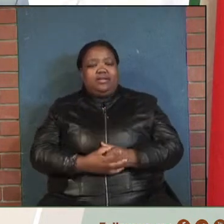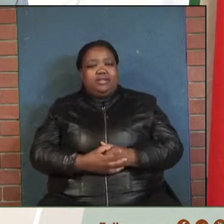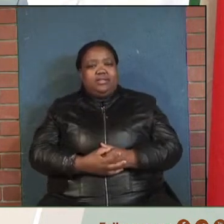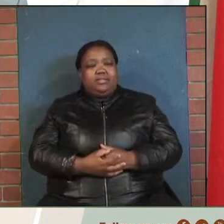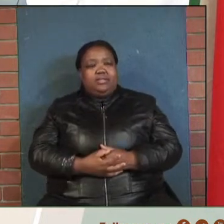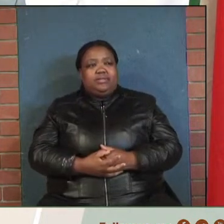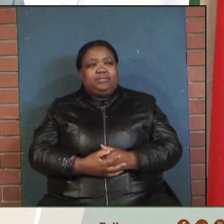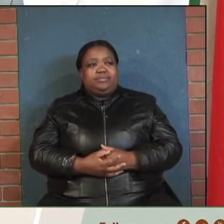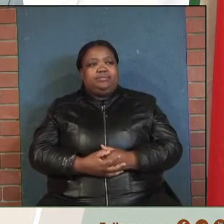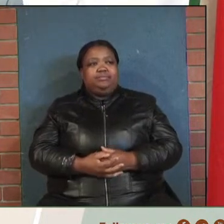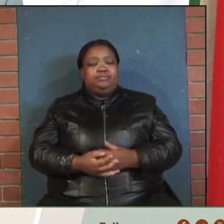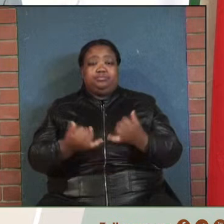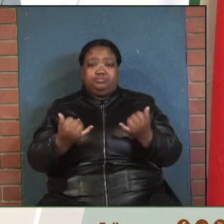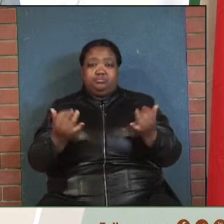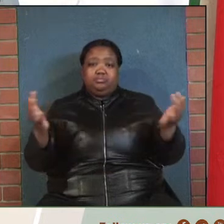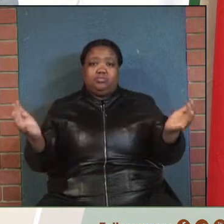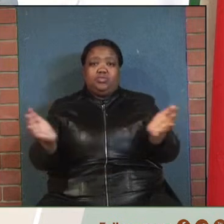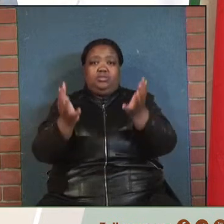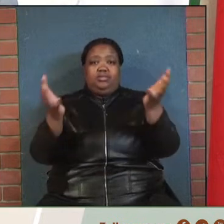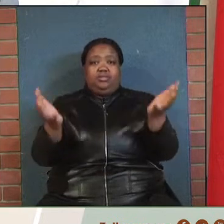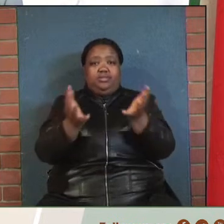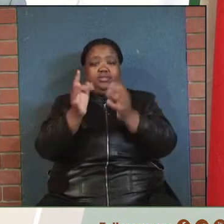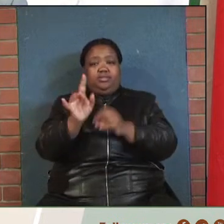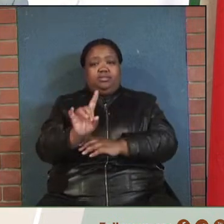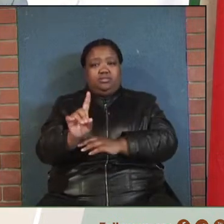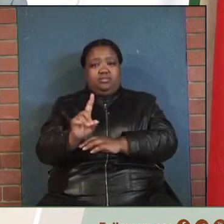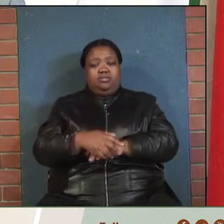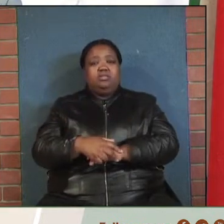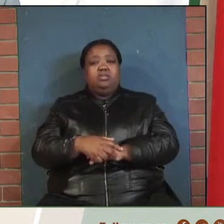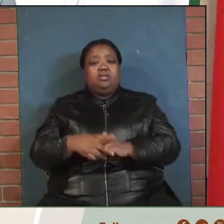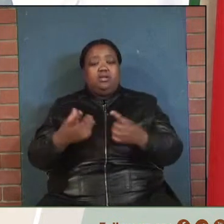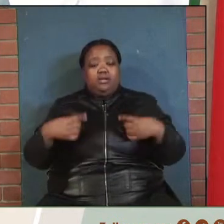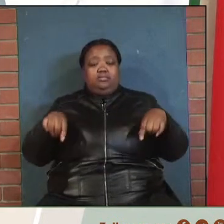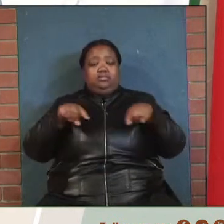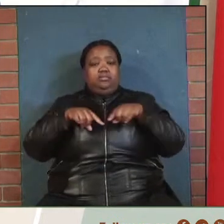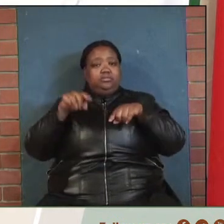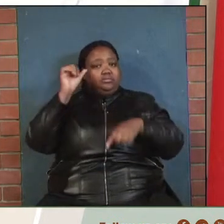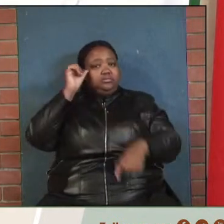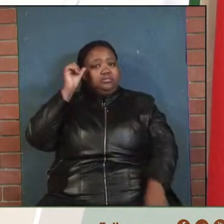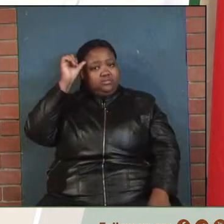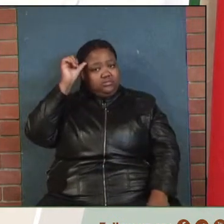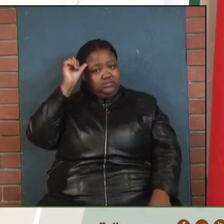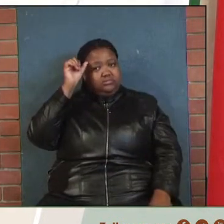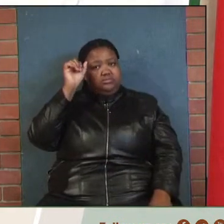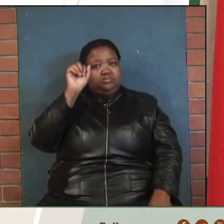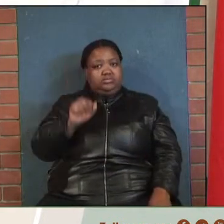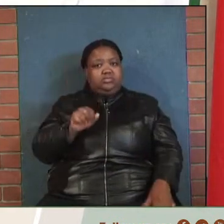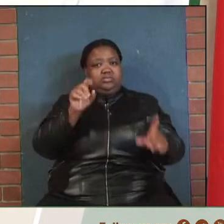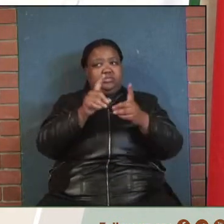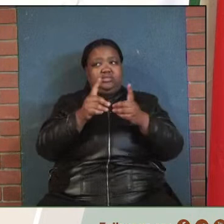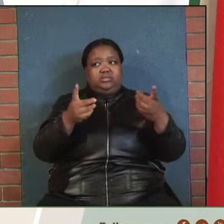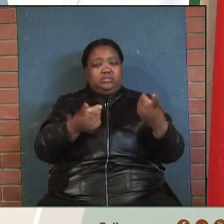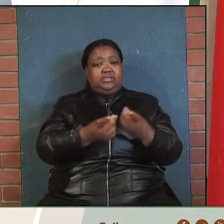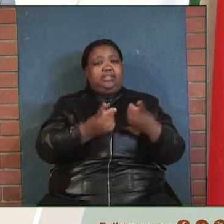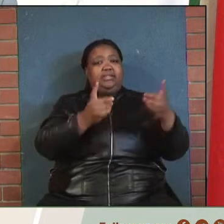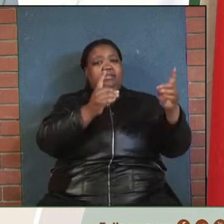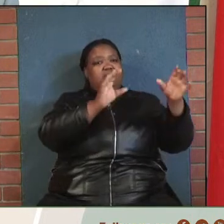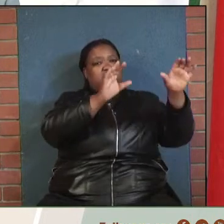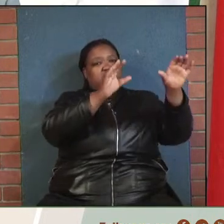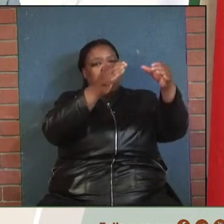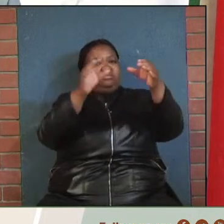I also encourage us as adults and various departments and